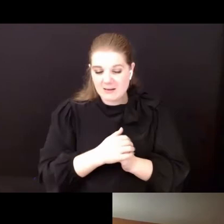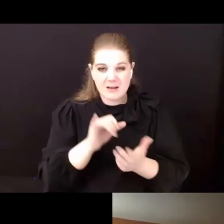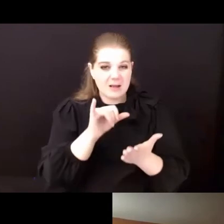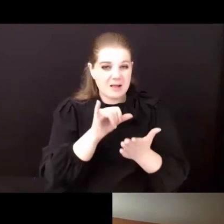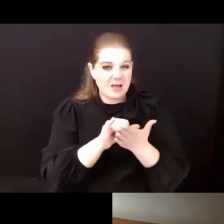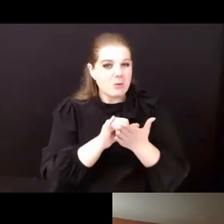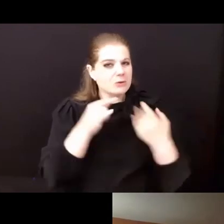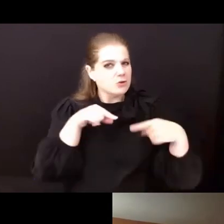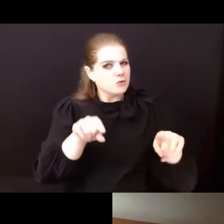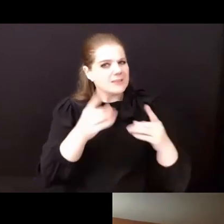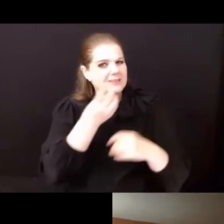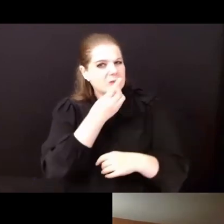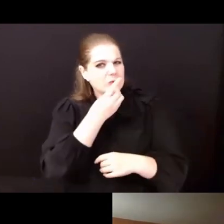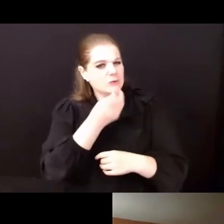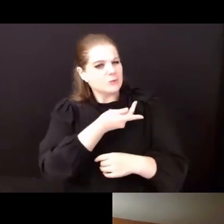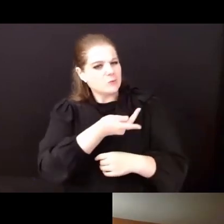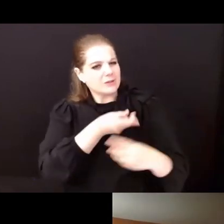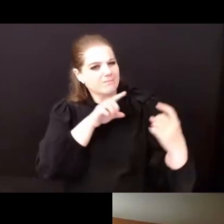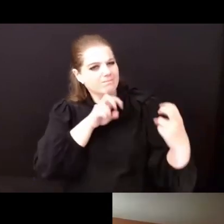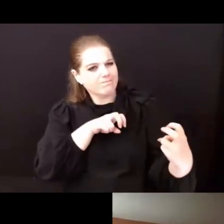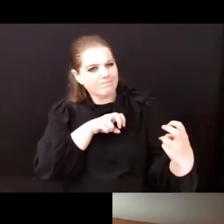dinner one night that you